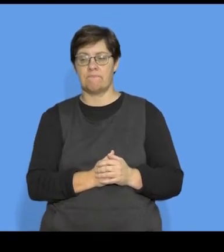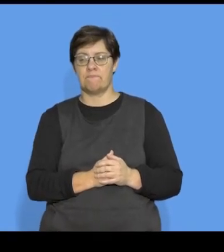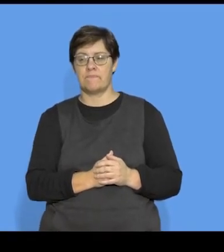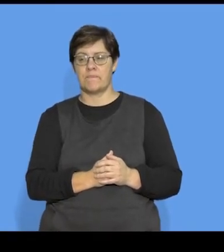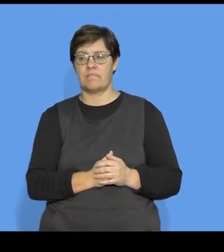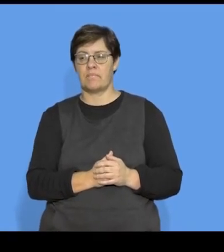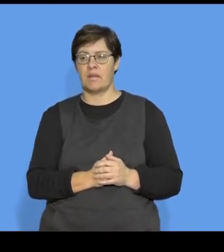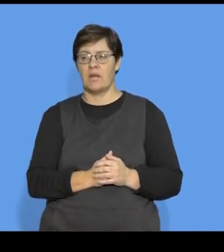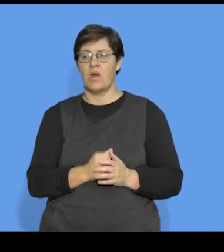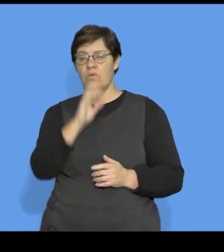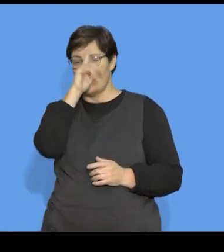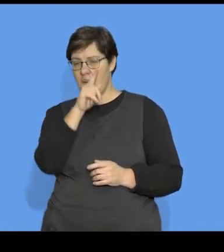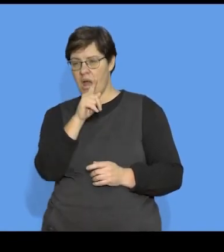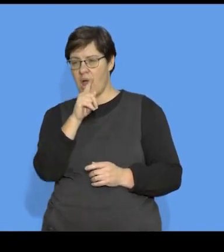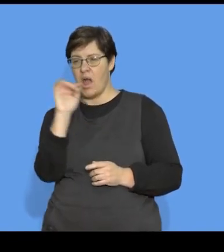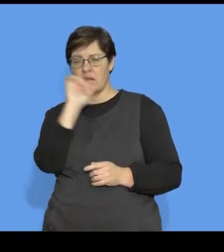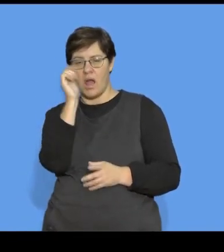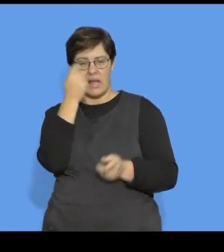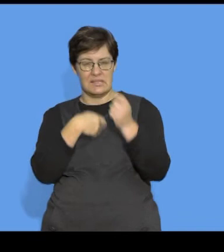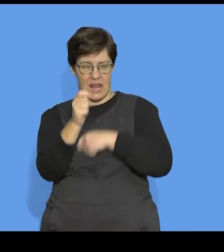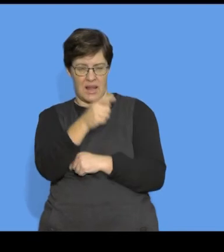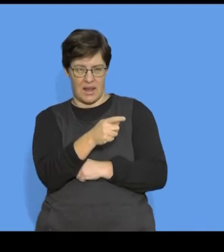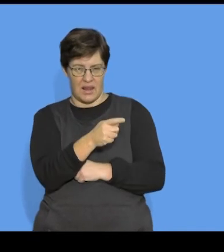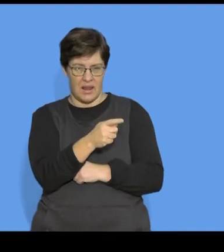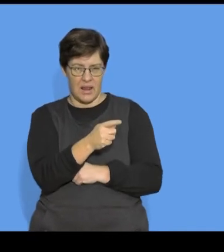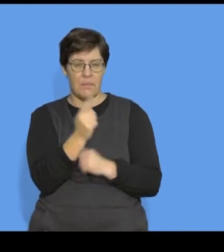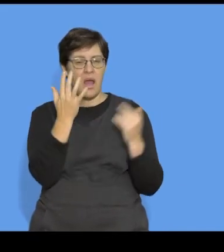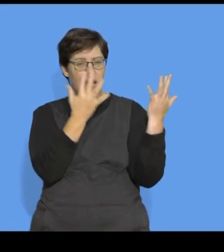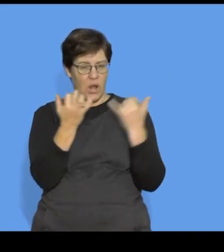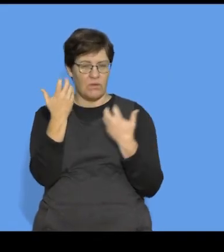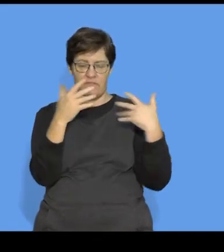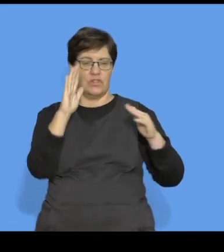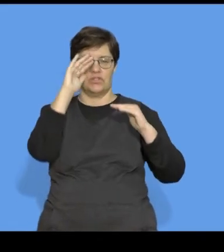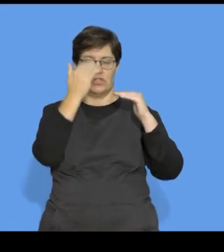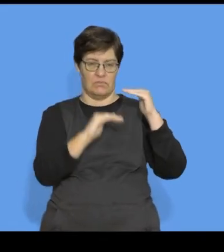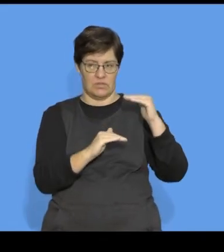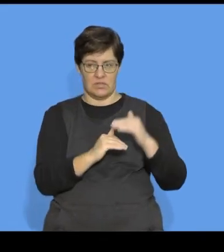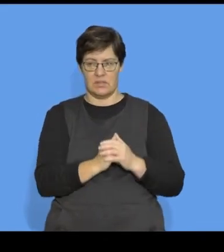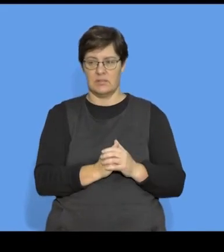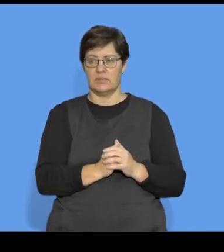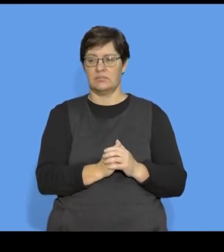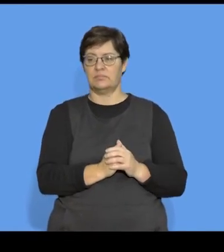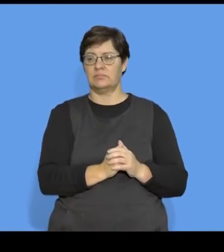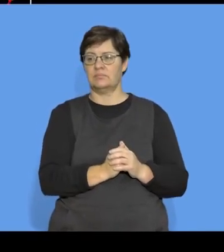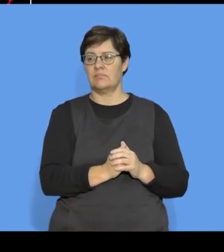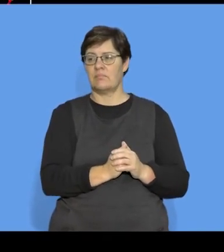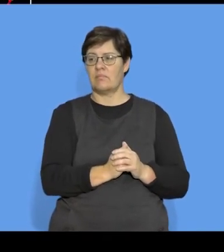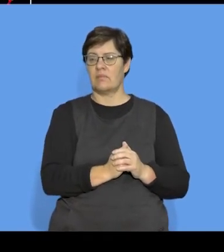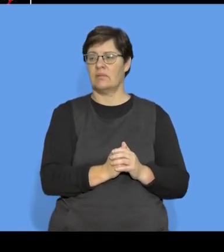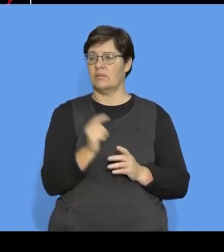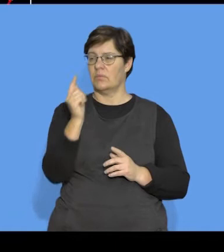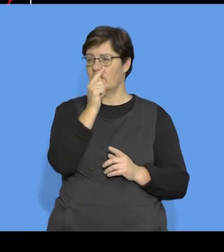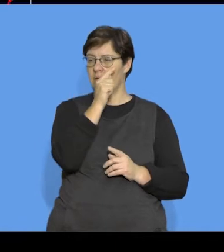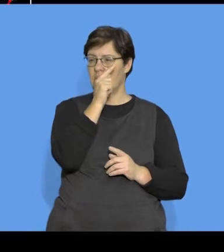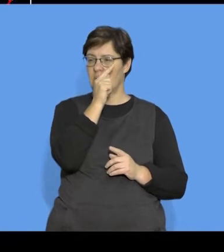the sold vehicle, remember on the sold vehicle, we've already calculated our depreciation in our previous segment. Let's just get that